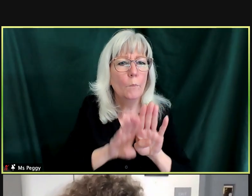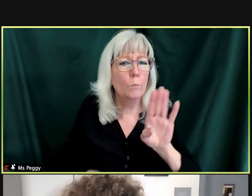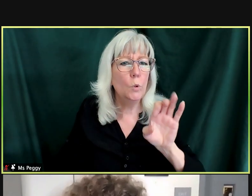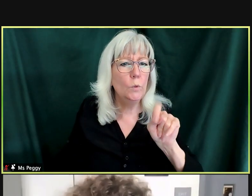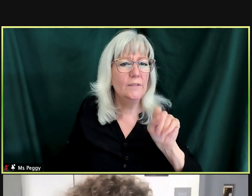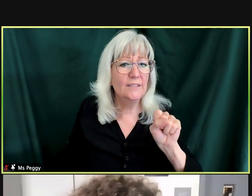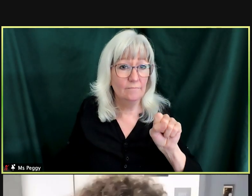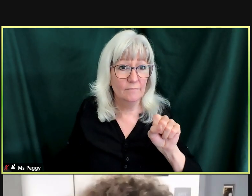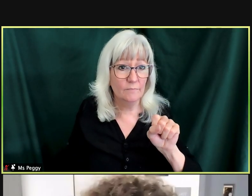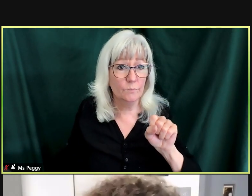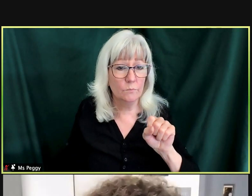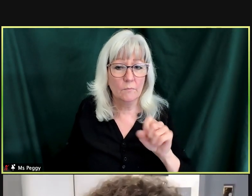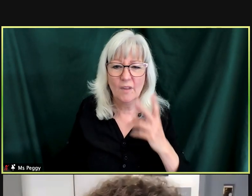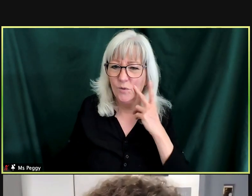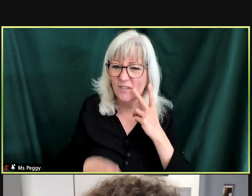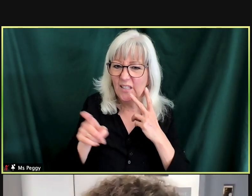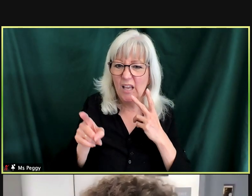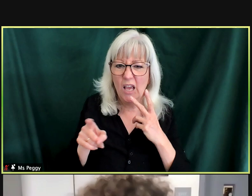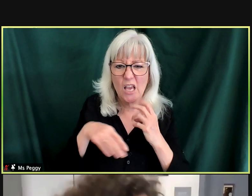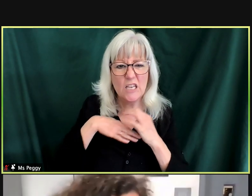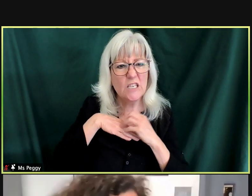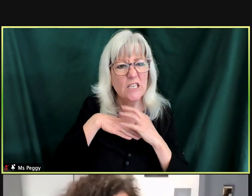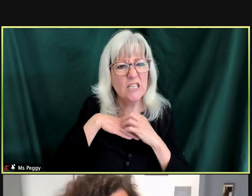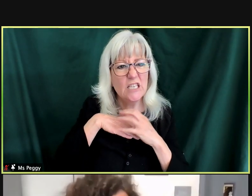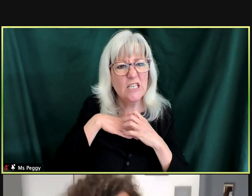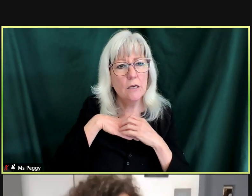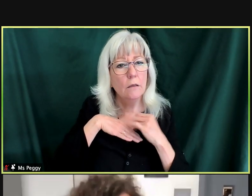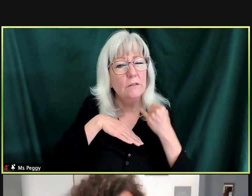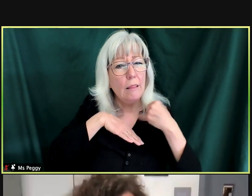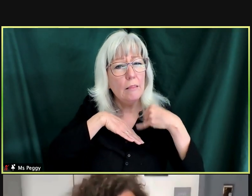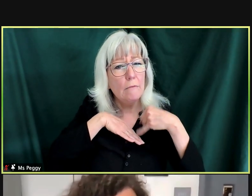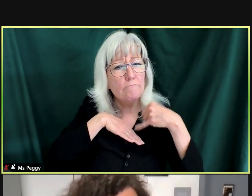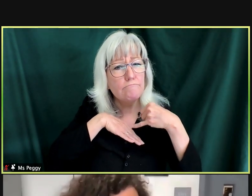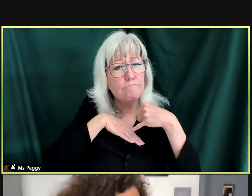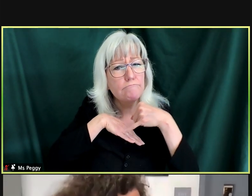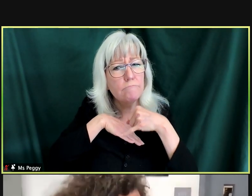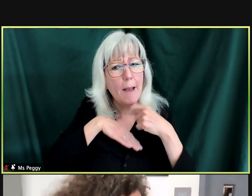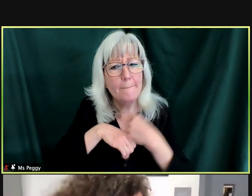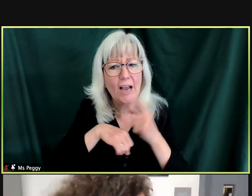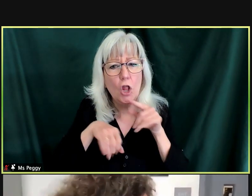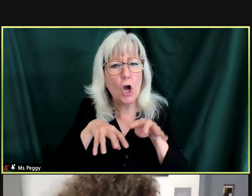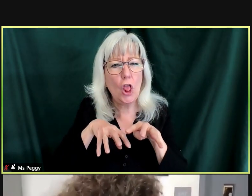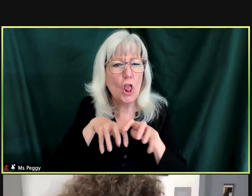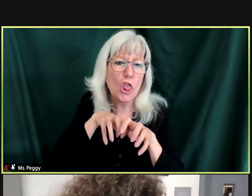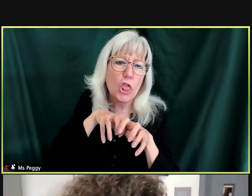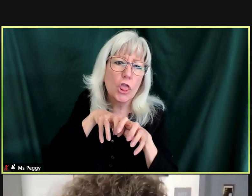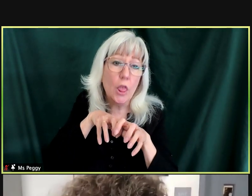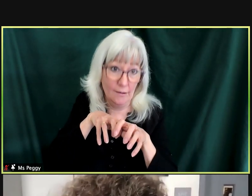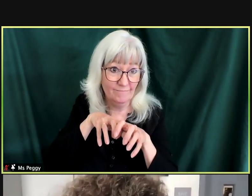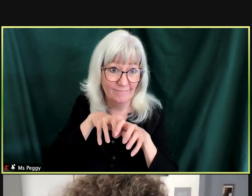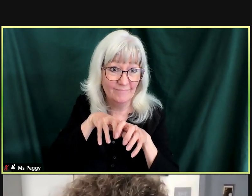And you can see he's doing a lot of little brush strokes to make the boots look crinkly.